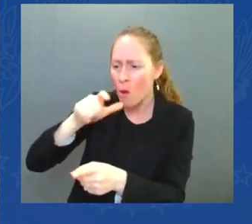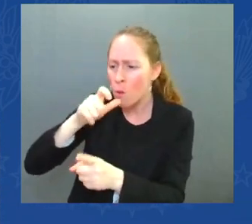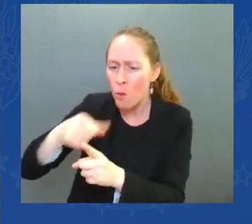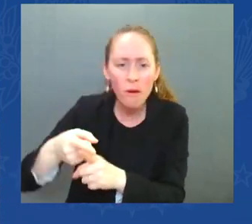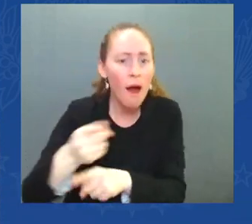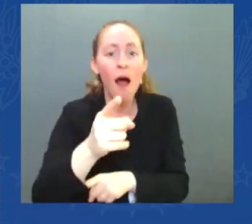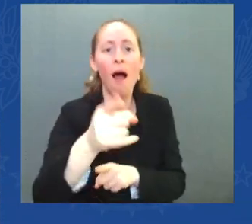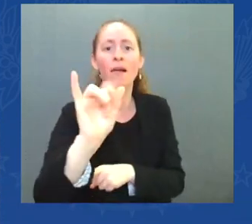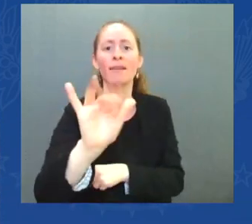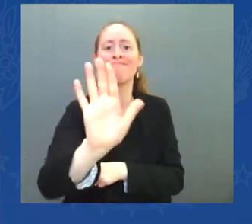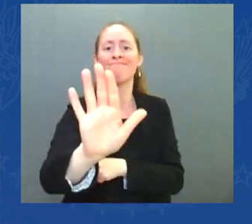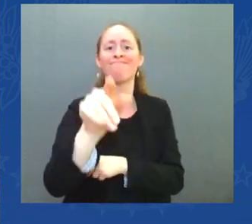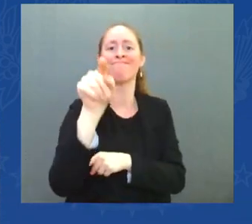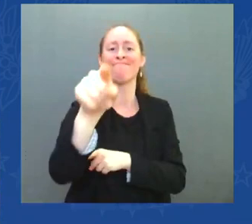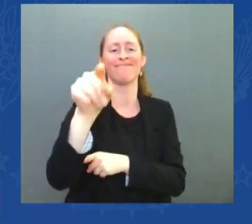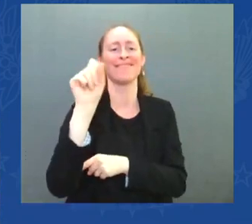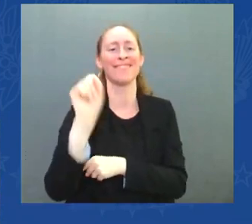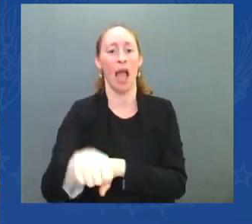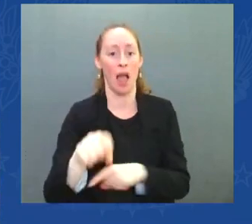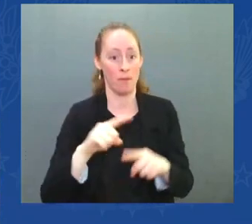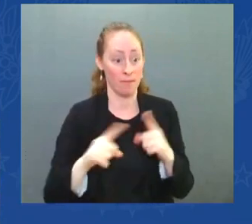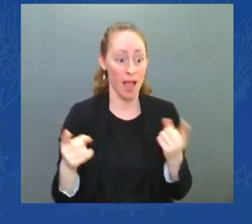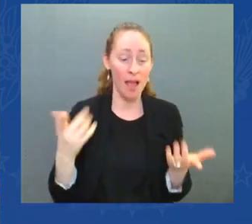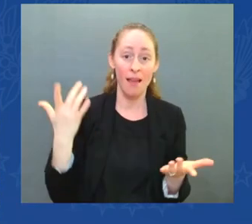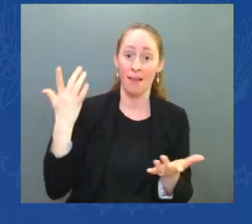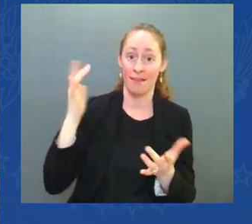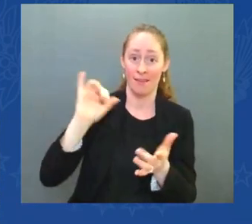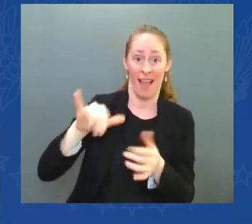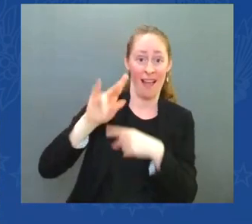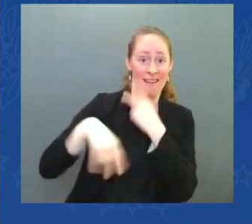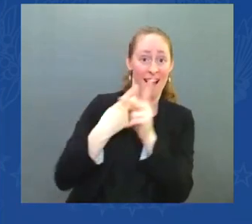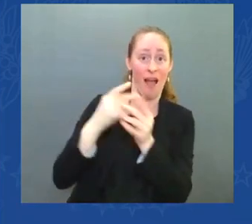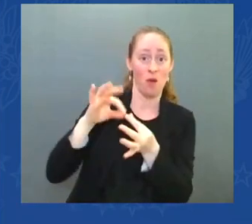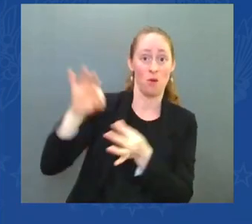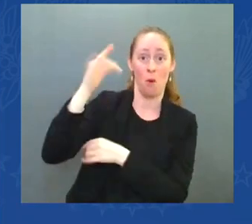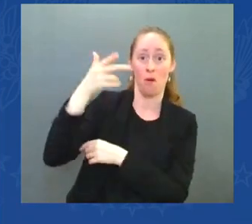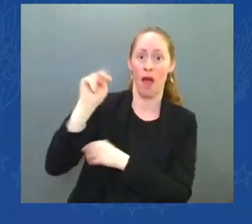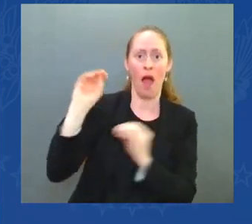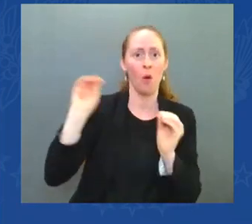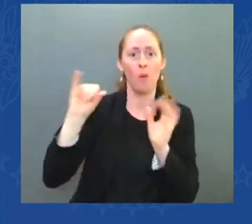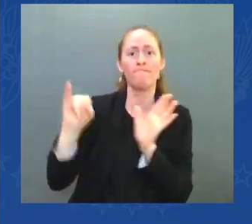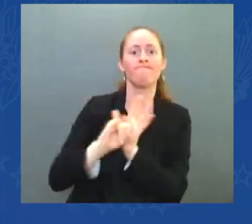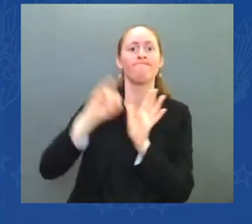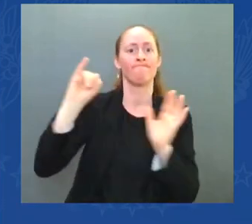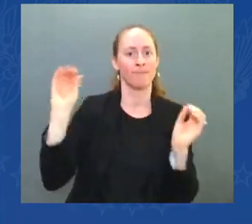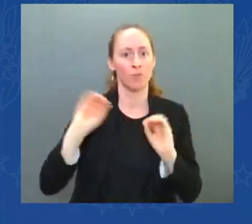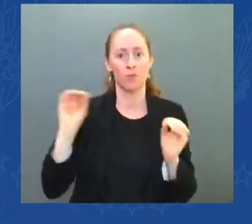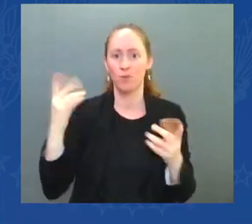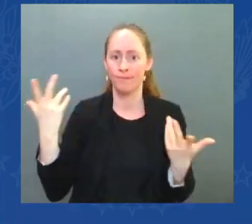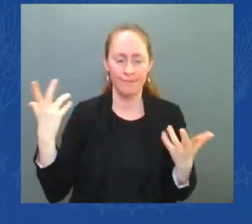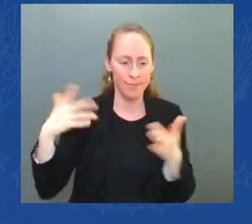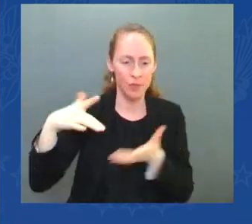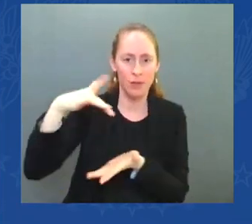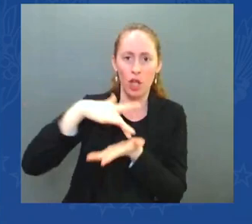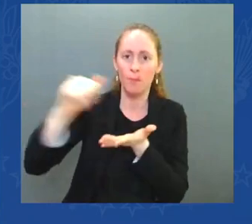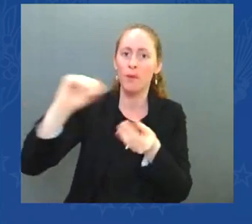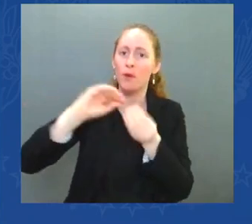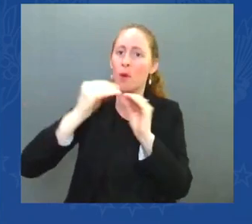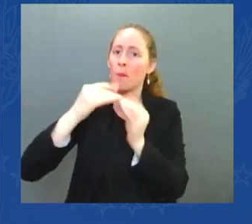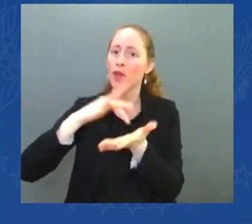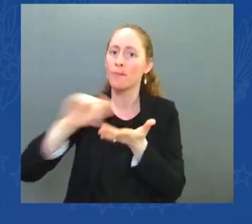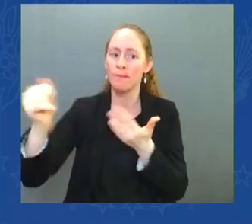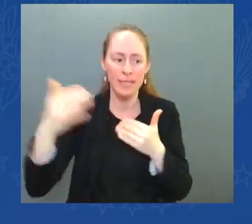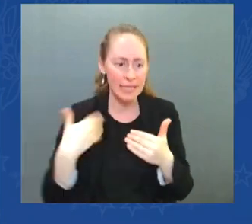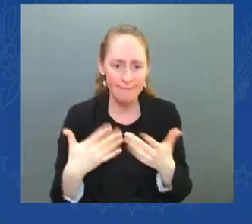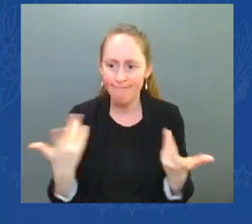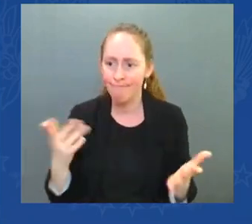more difficult for law enforcement to hold to account those who use weapons to do violence. Because of how